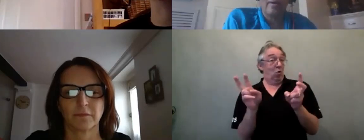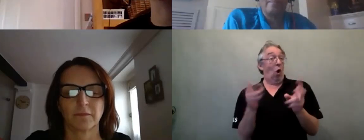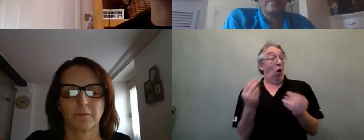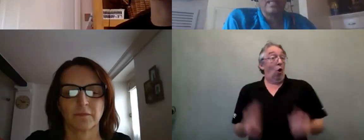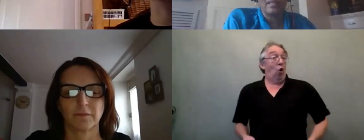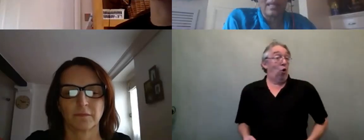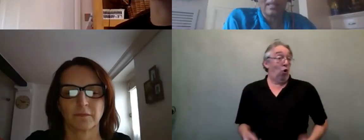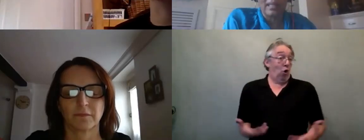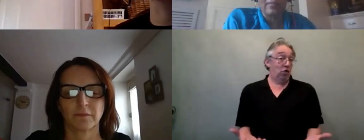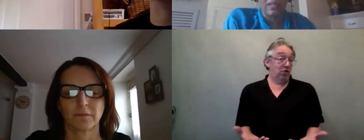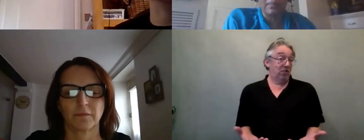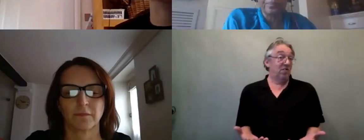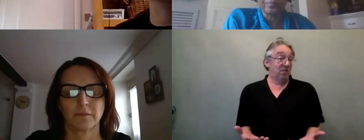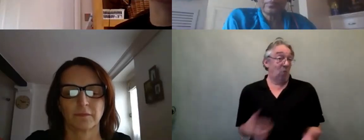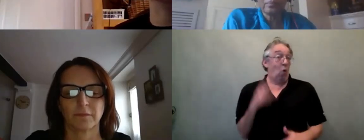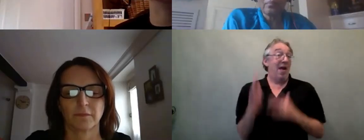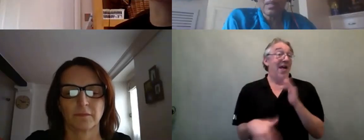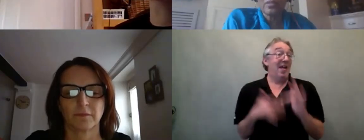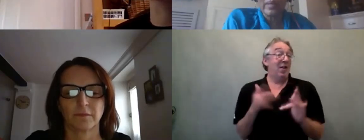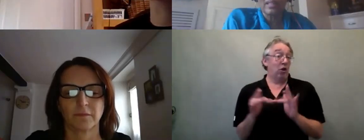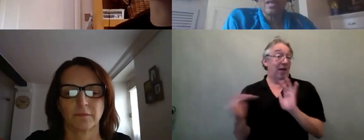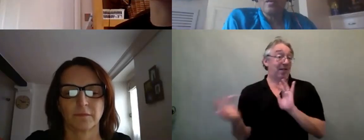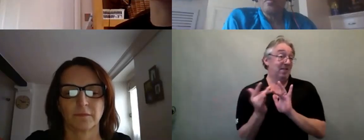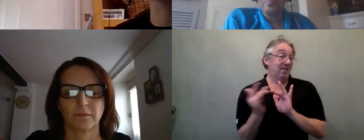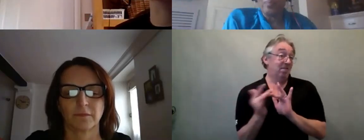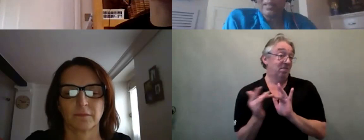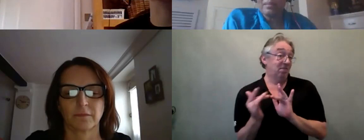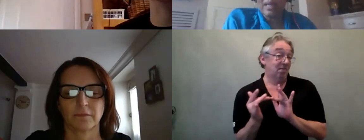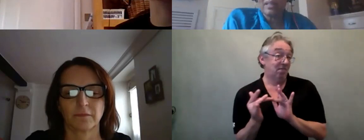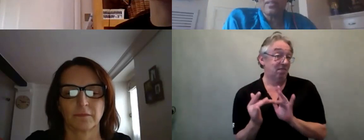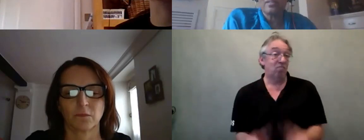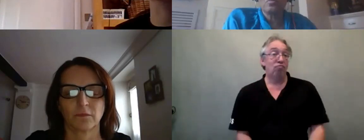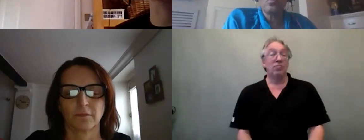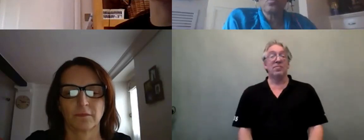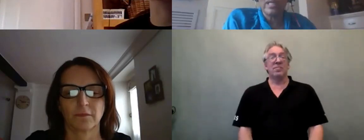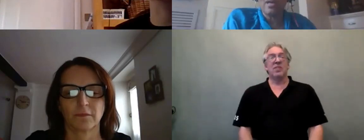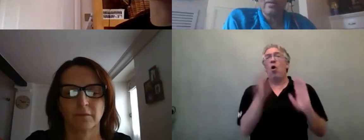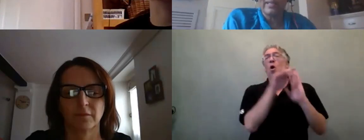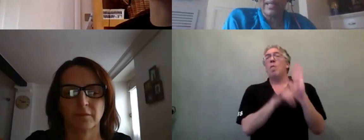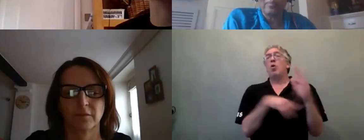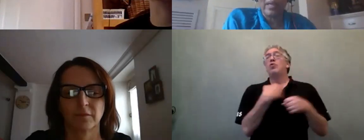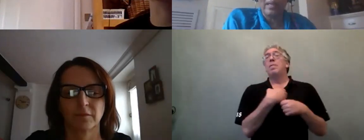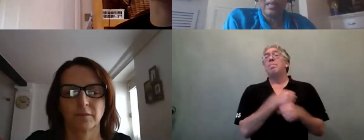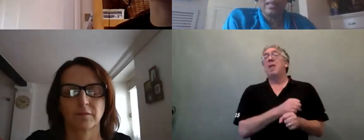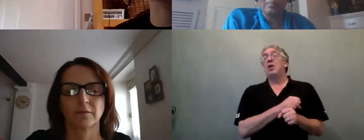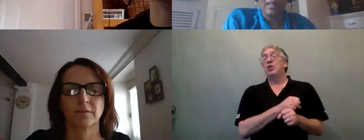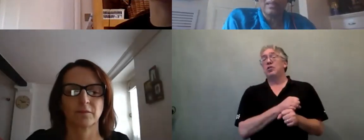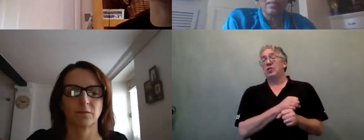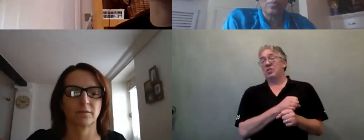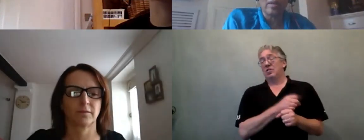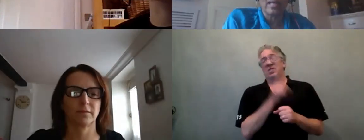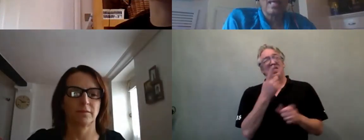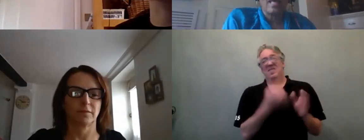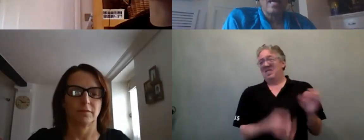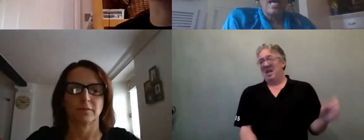of internet connectivity. So I think policymakers really are a kingpin in making